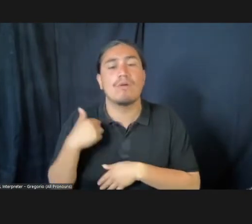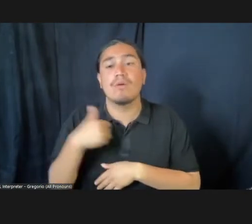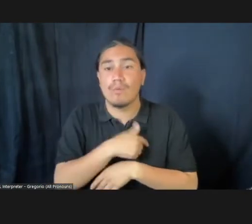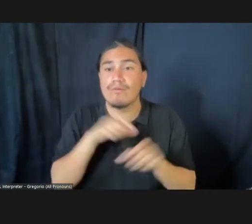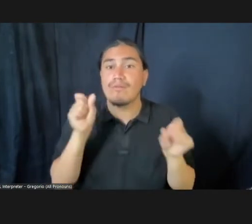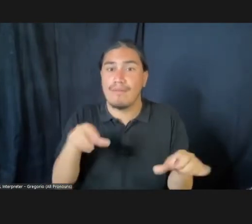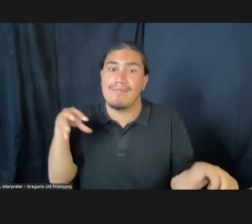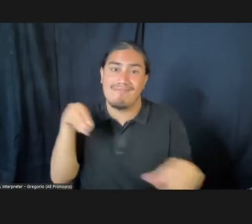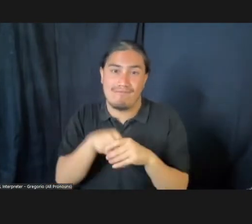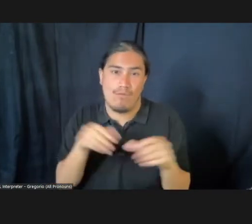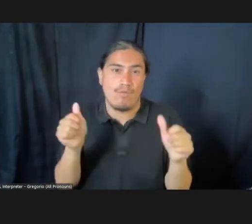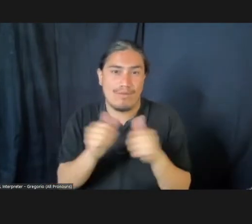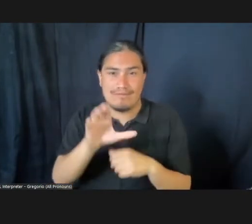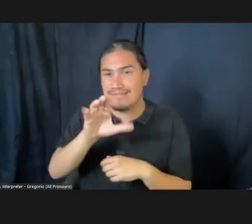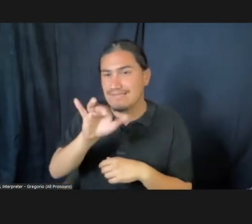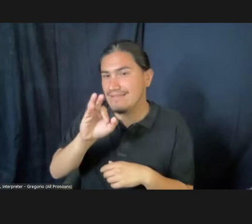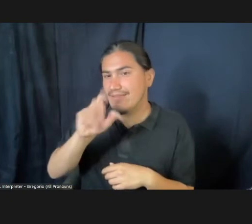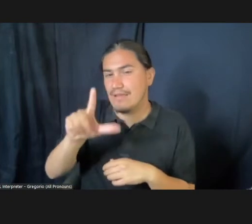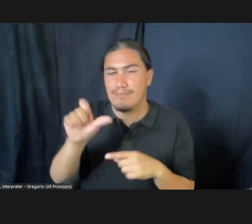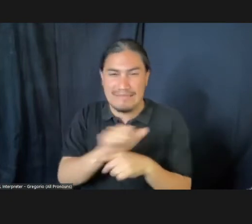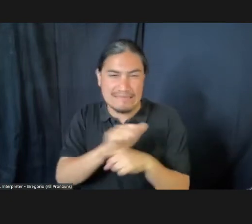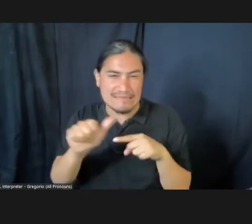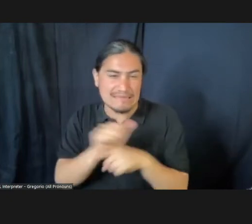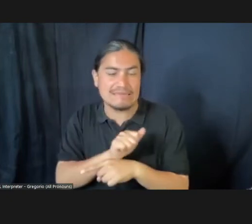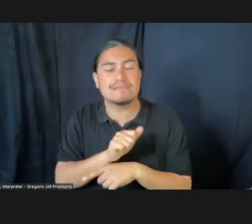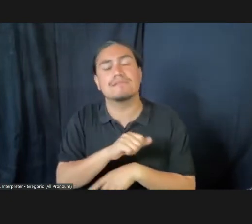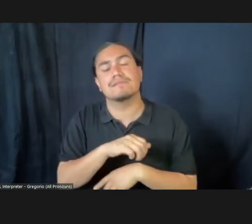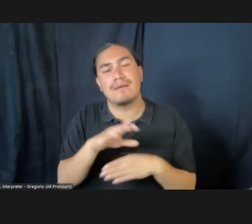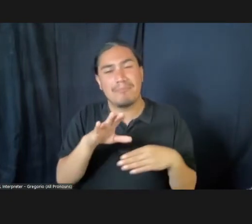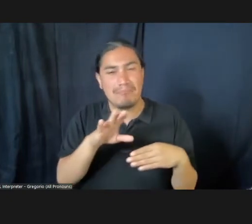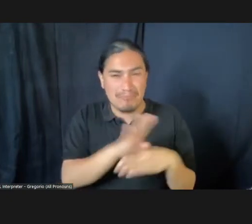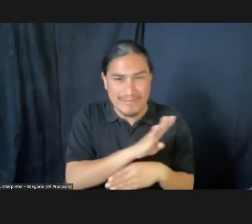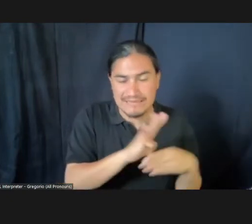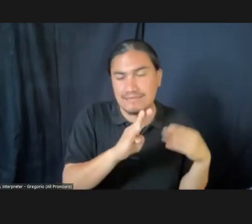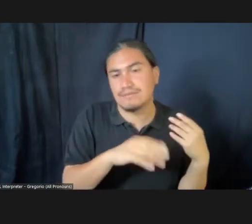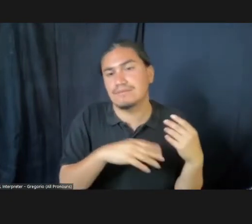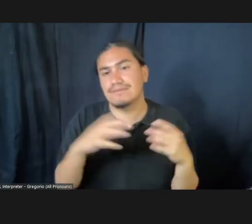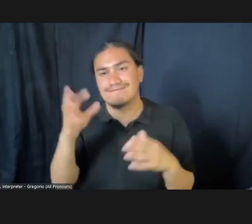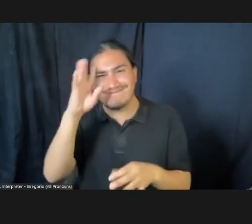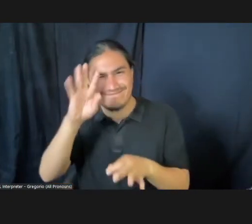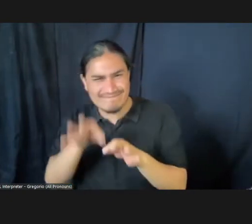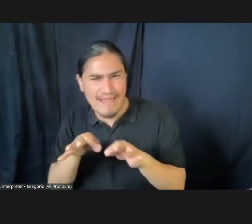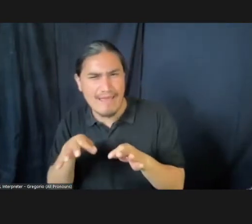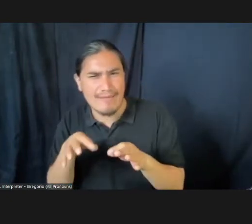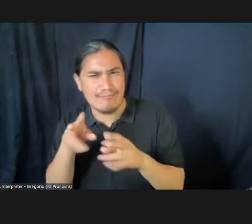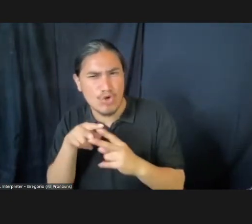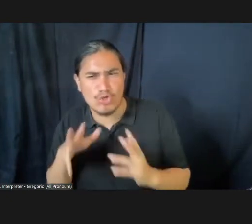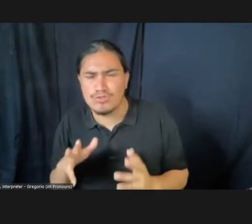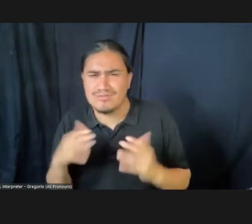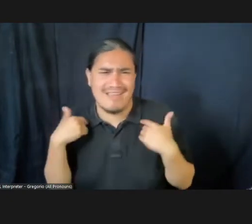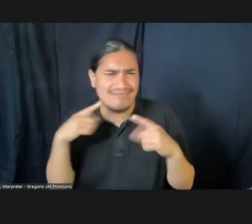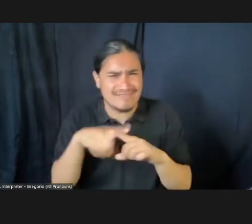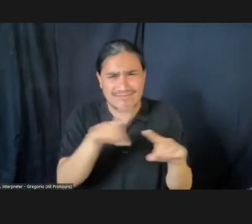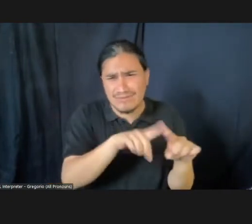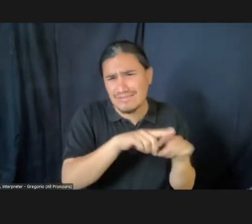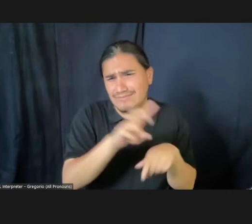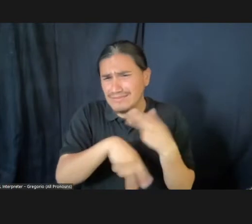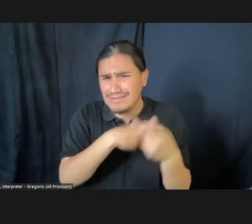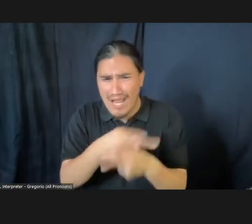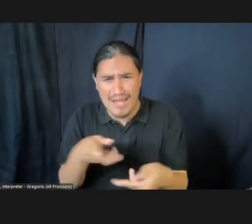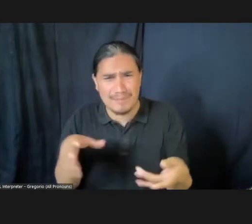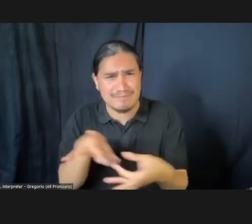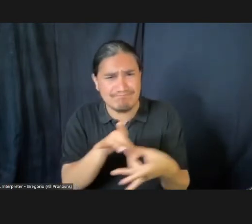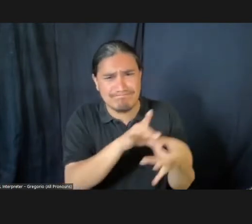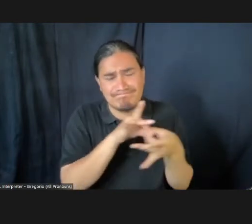engage with civic business, social service, community health, education, and faith-based partners in ways that are relationship-specific and have as